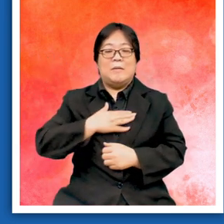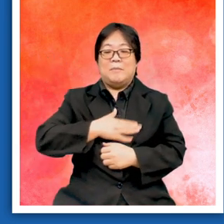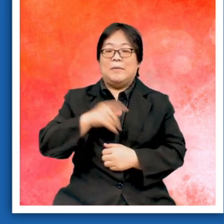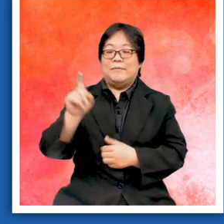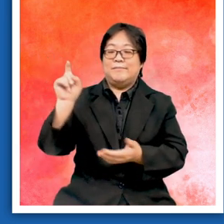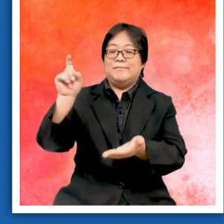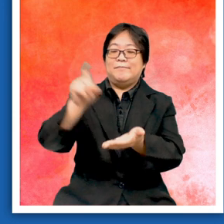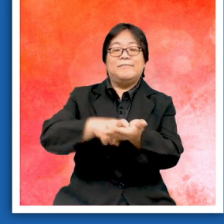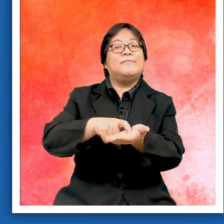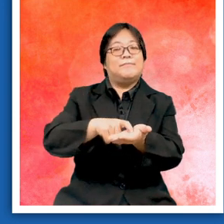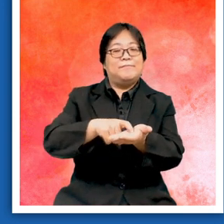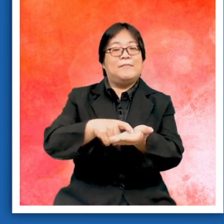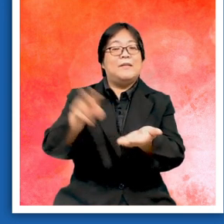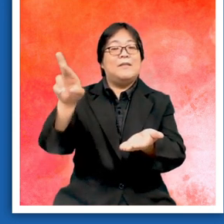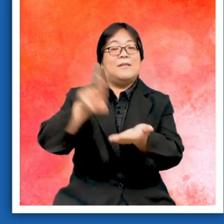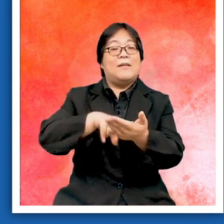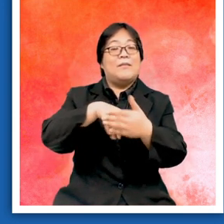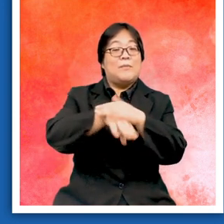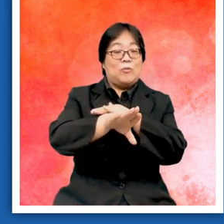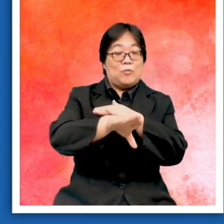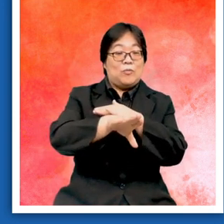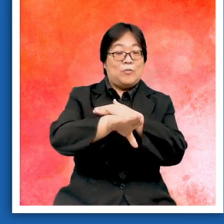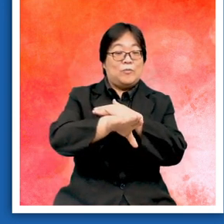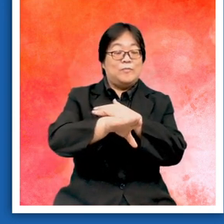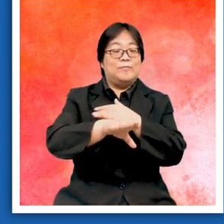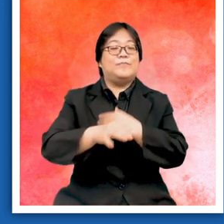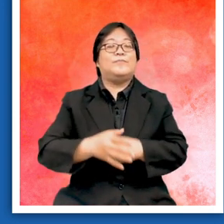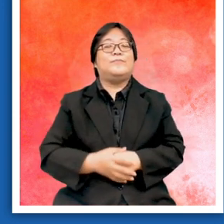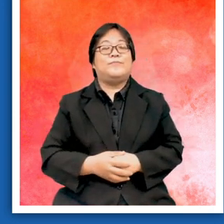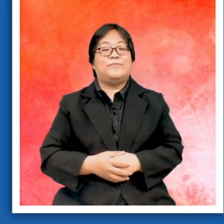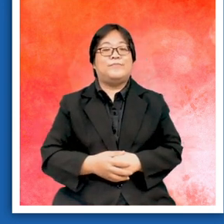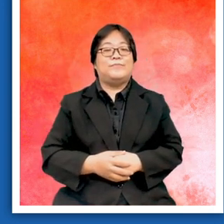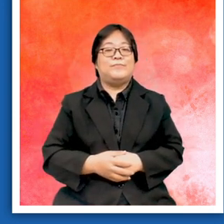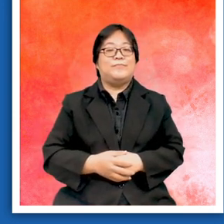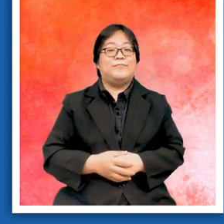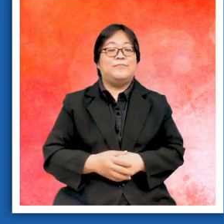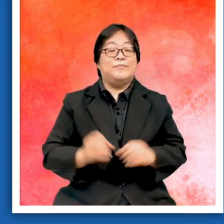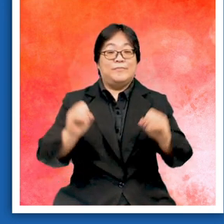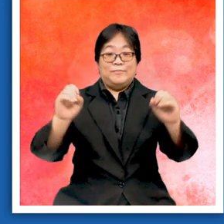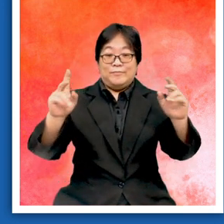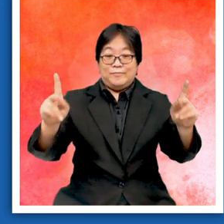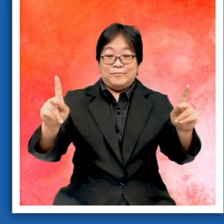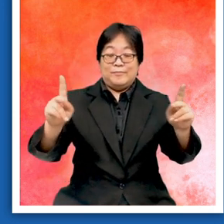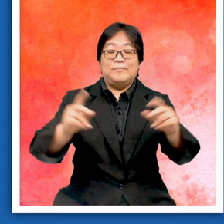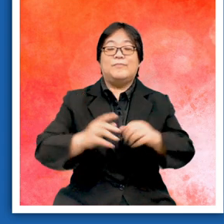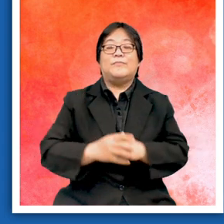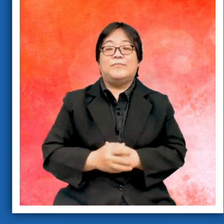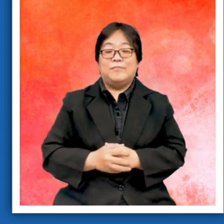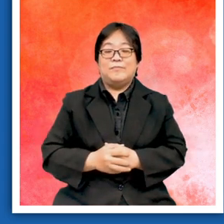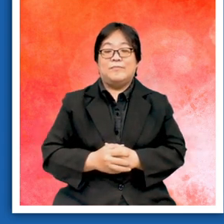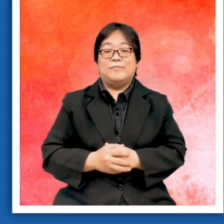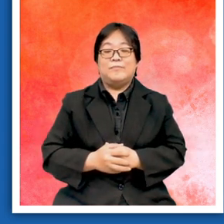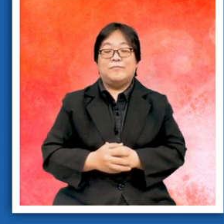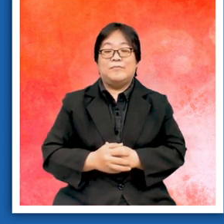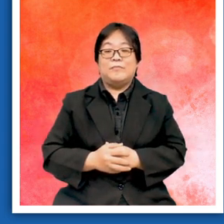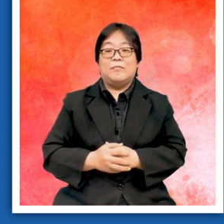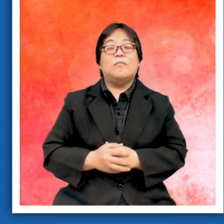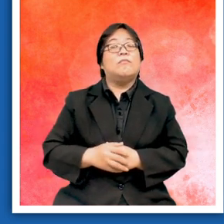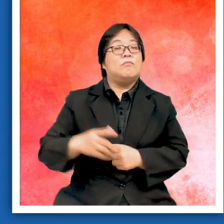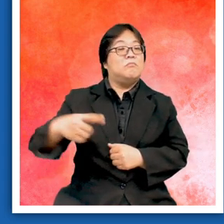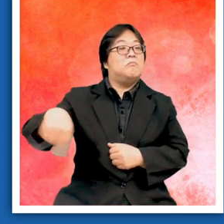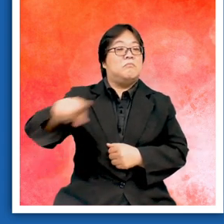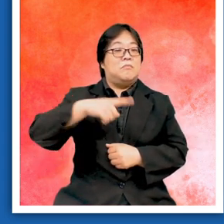and sign in as a user. Okay, so as a student